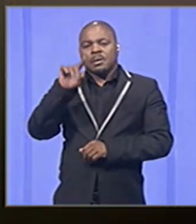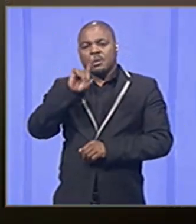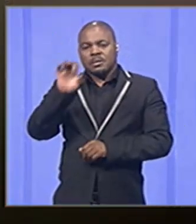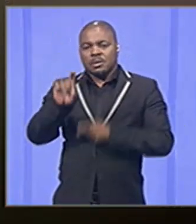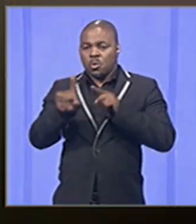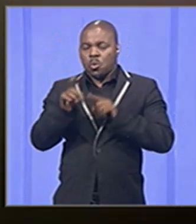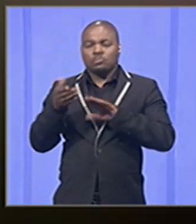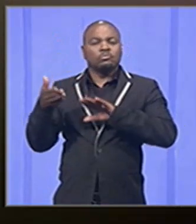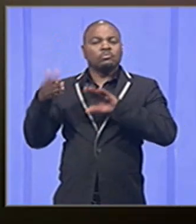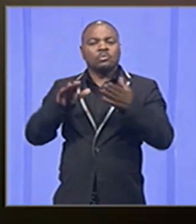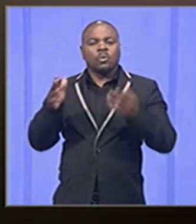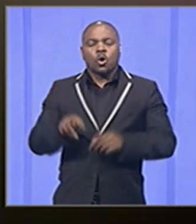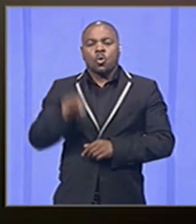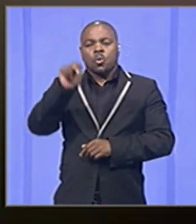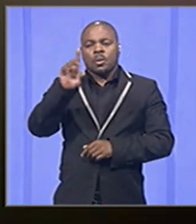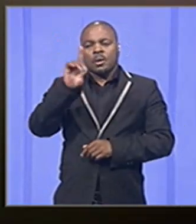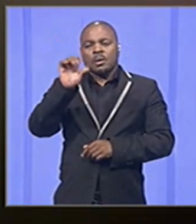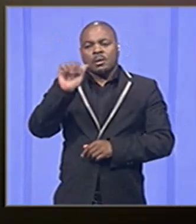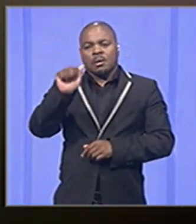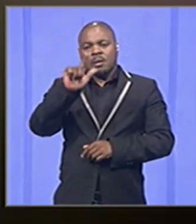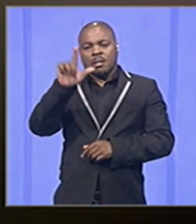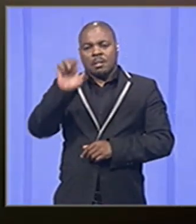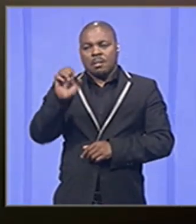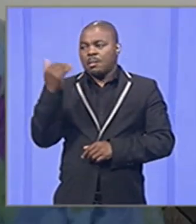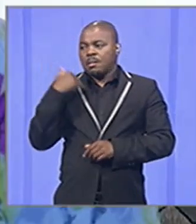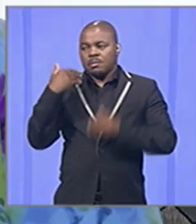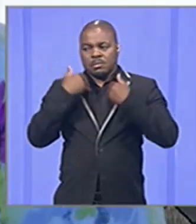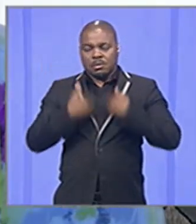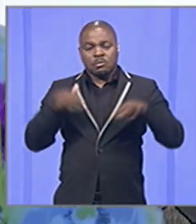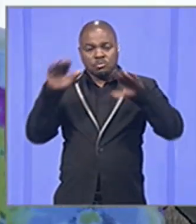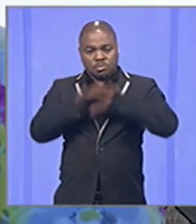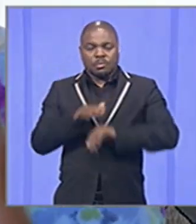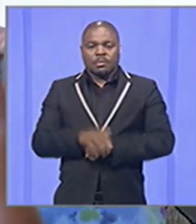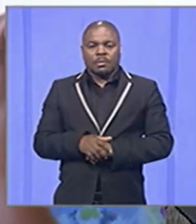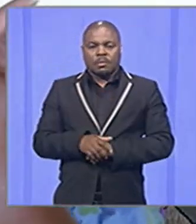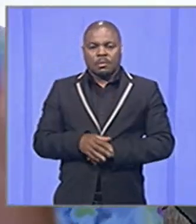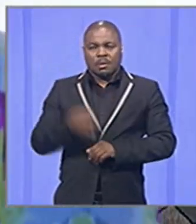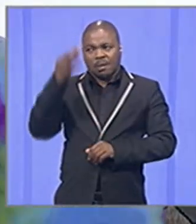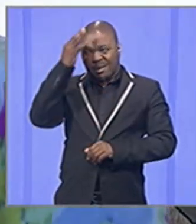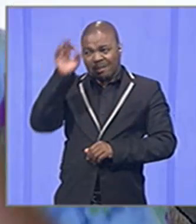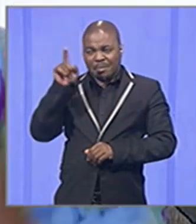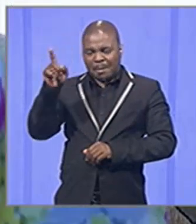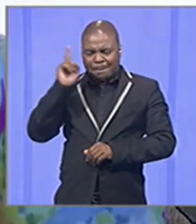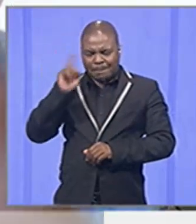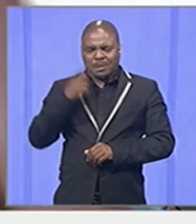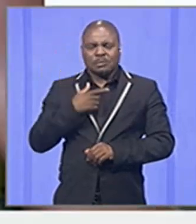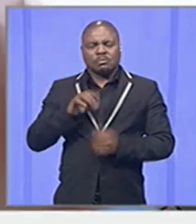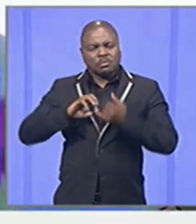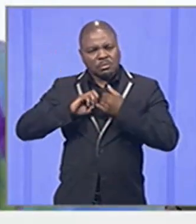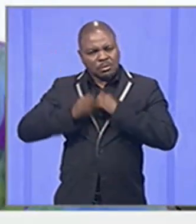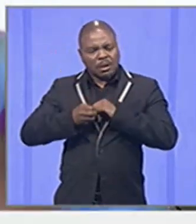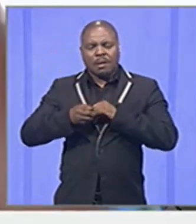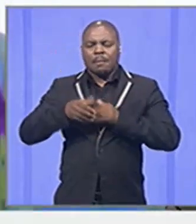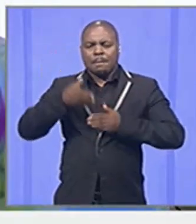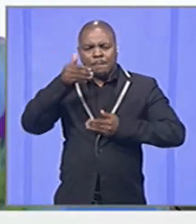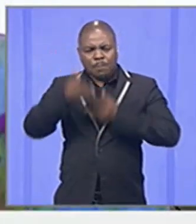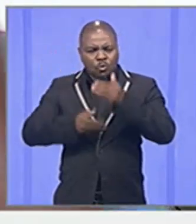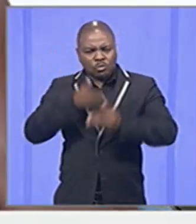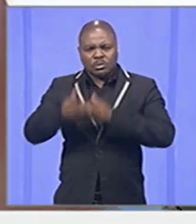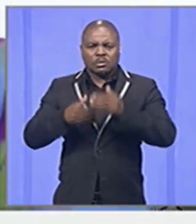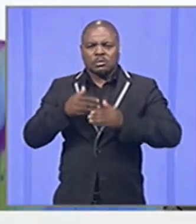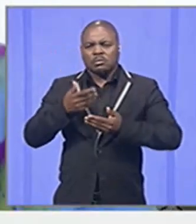ka bookelong bja Northdale ka Sontaga bošego. The government must fasten up the process of meeting